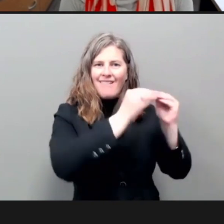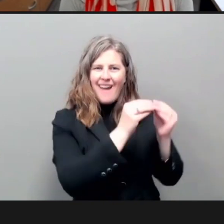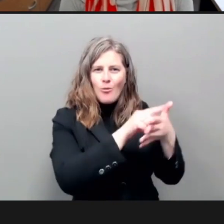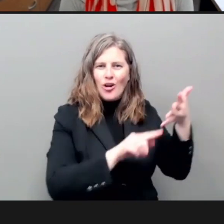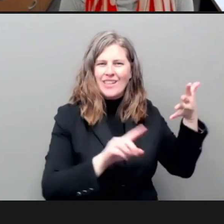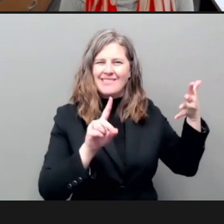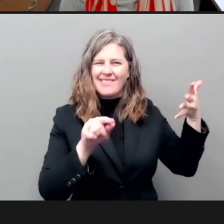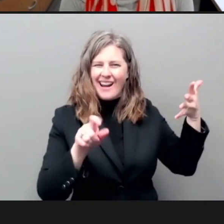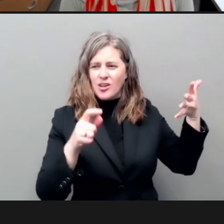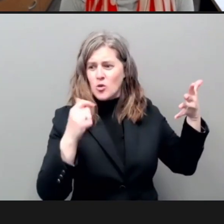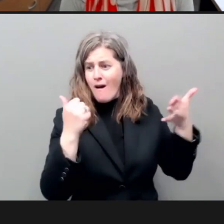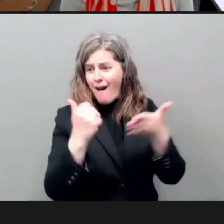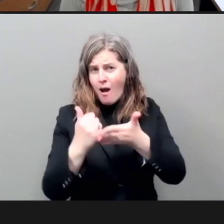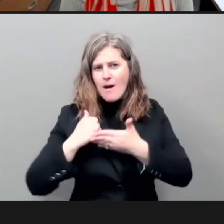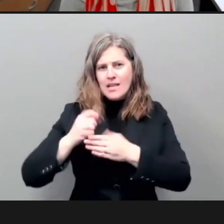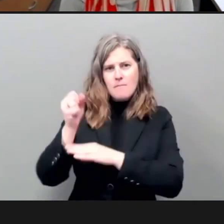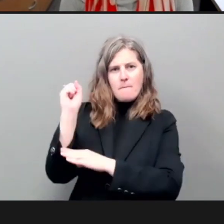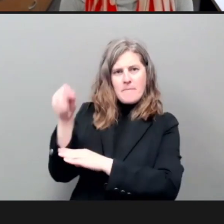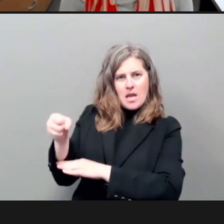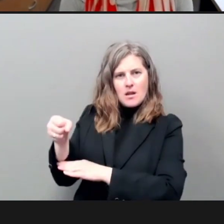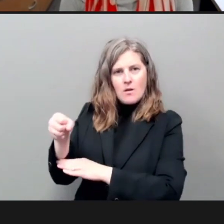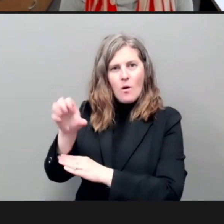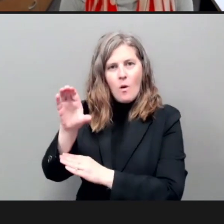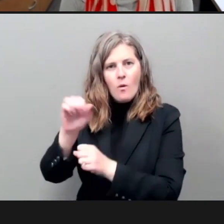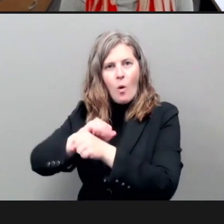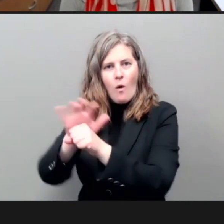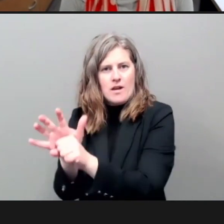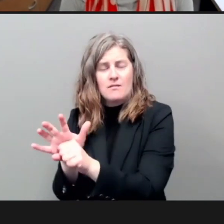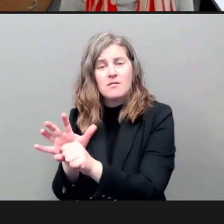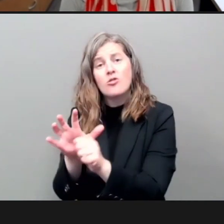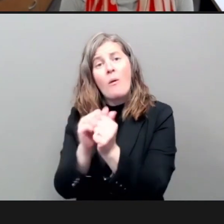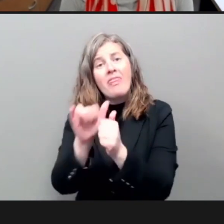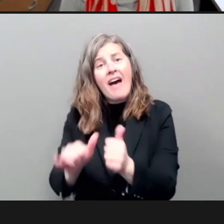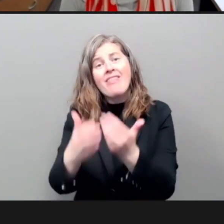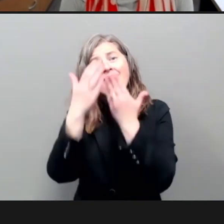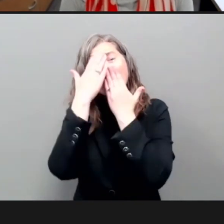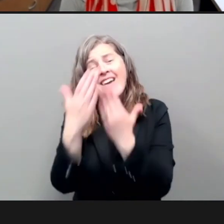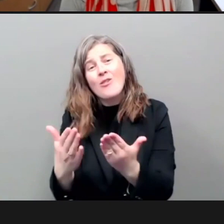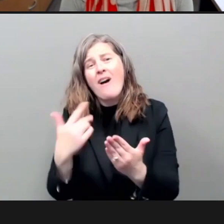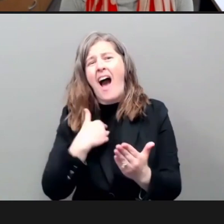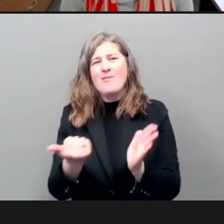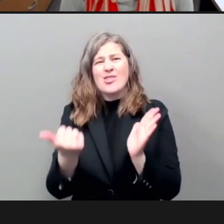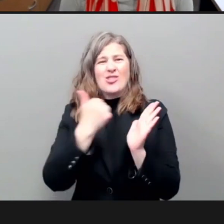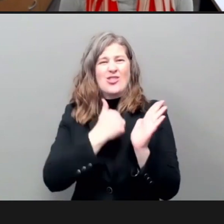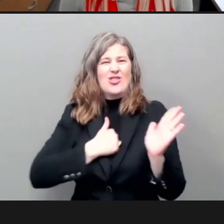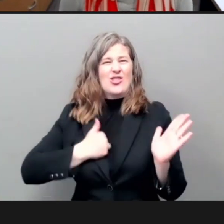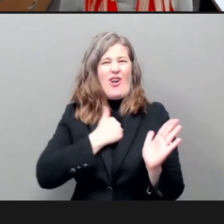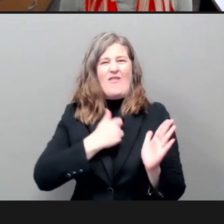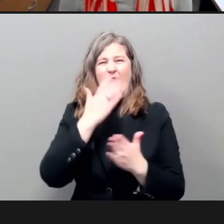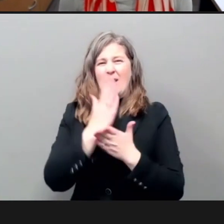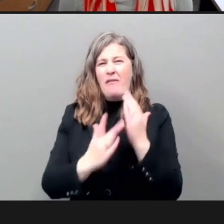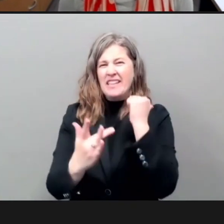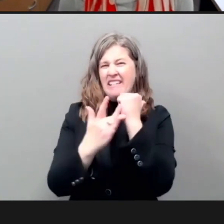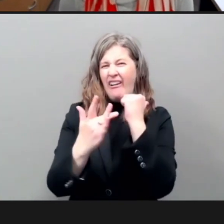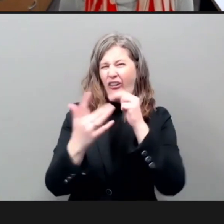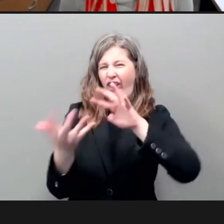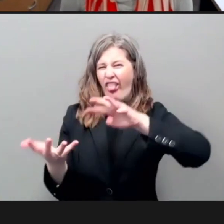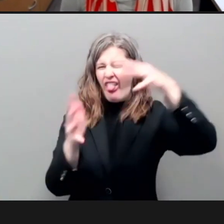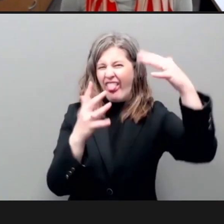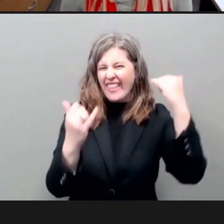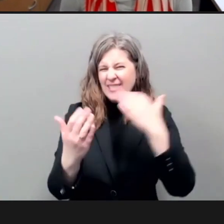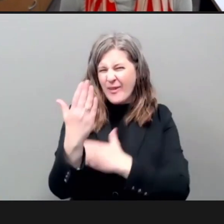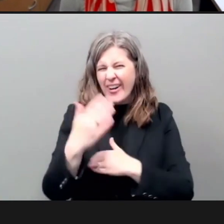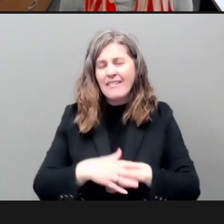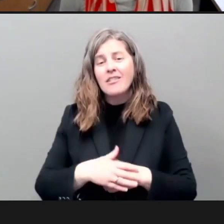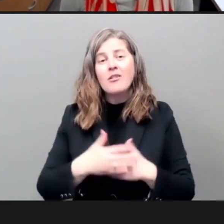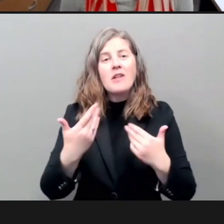conquering COVID. So with that, I thank everyone so very much. I'm sorry about some of those early technical difficulties. And Nora,